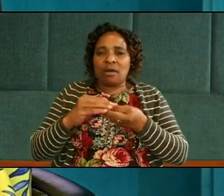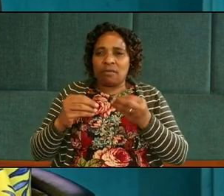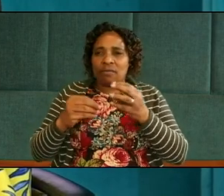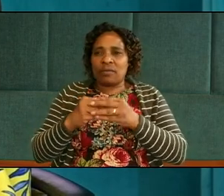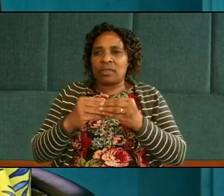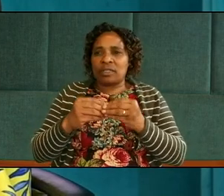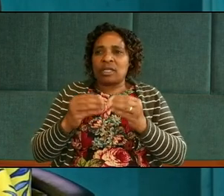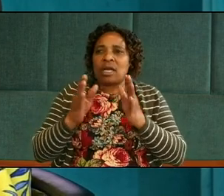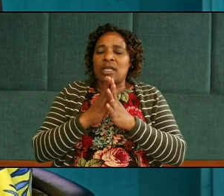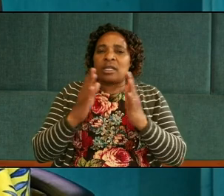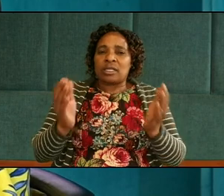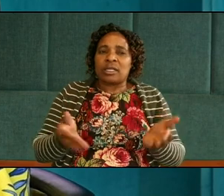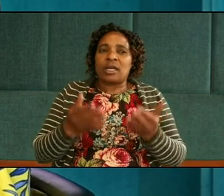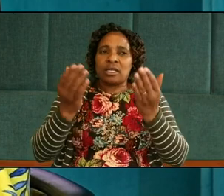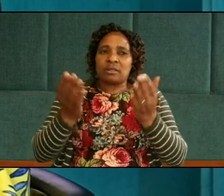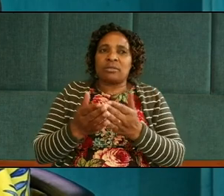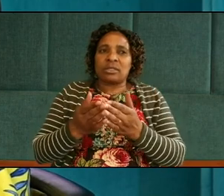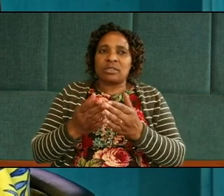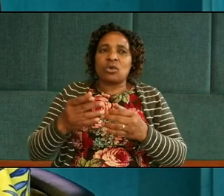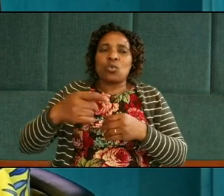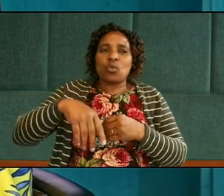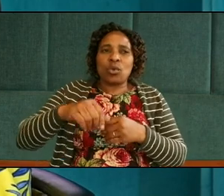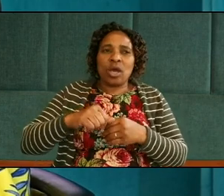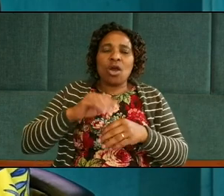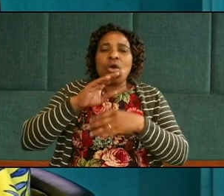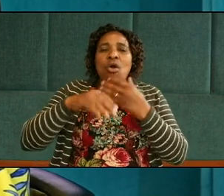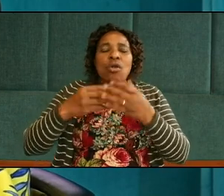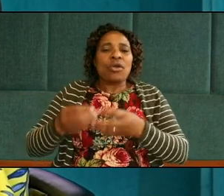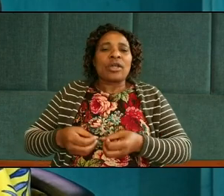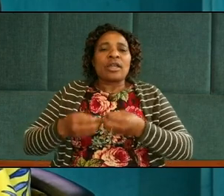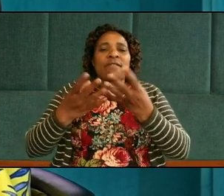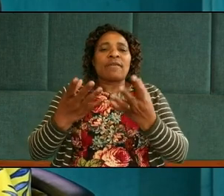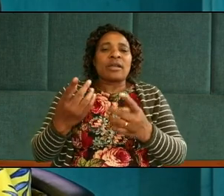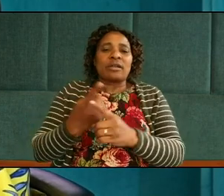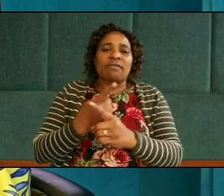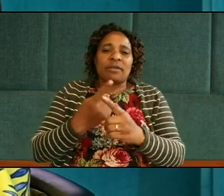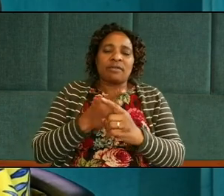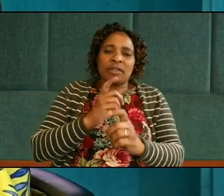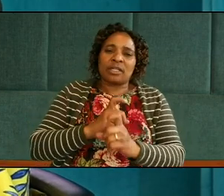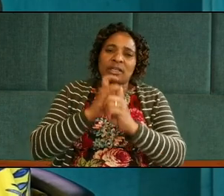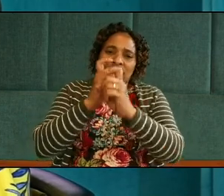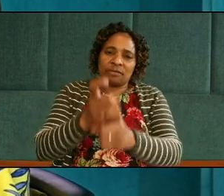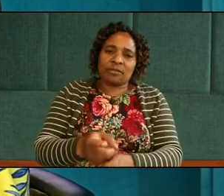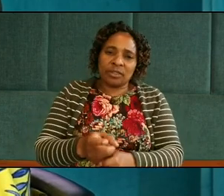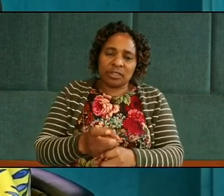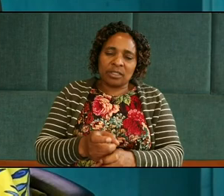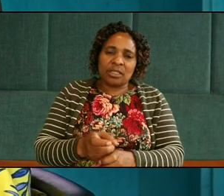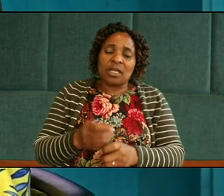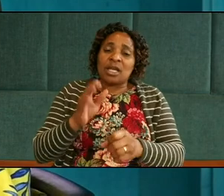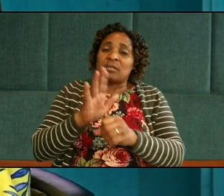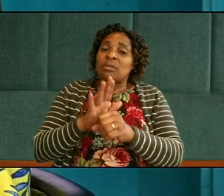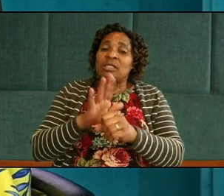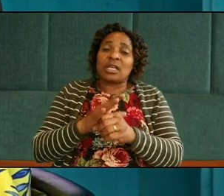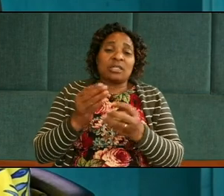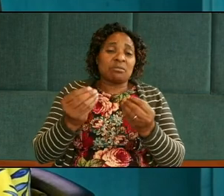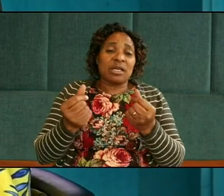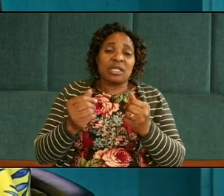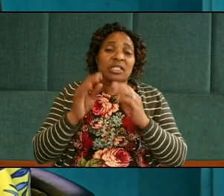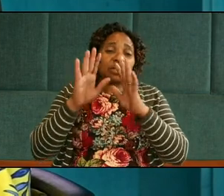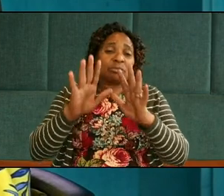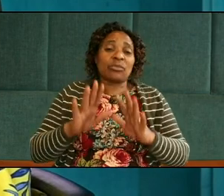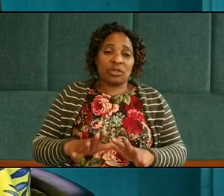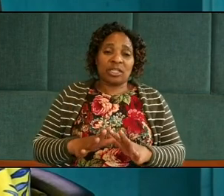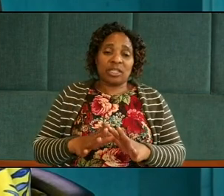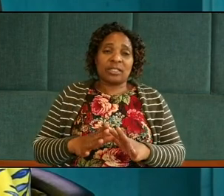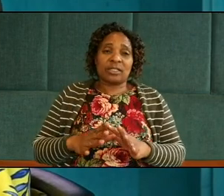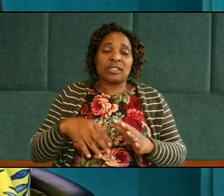sense of encouragement. We have all been given different gifts. As much as money is a major role and it plays a major role